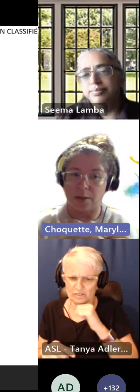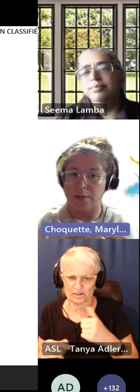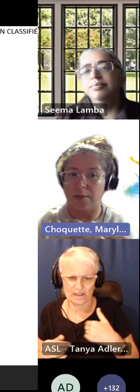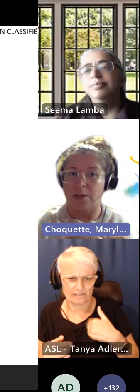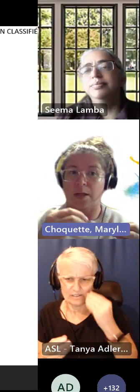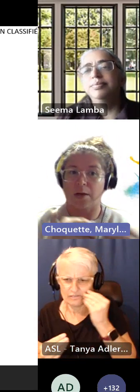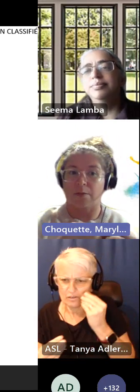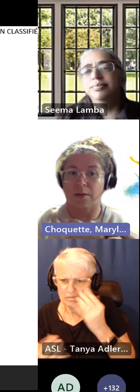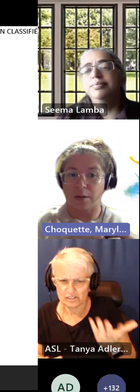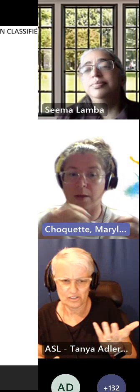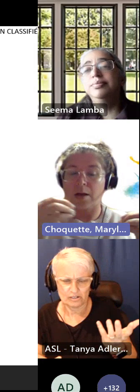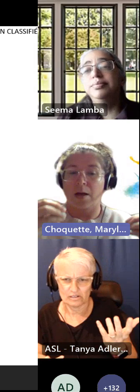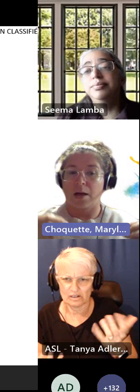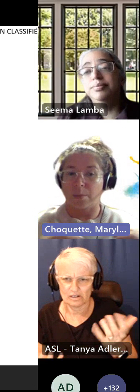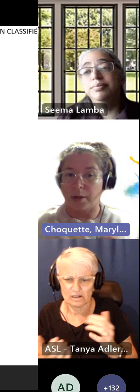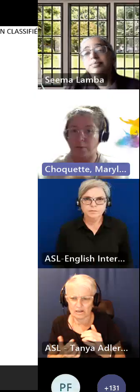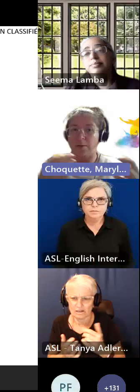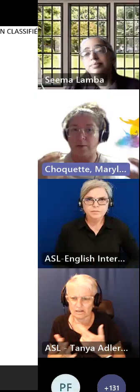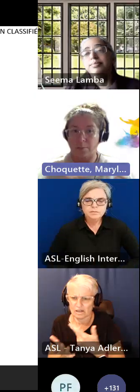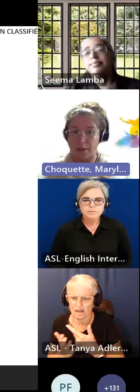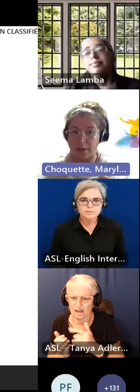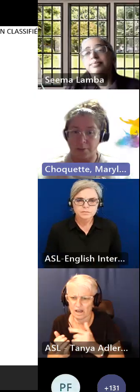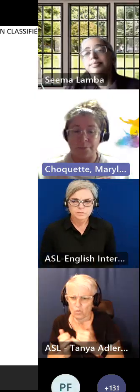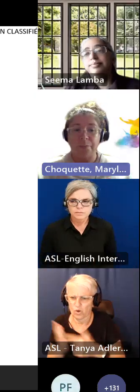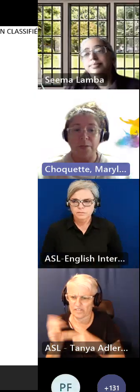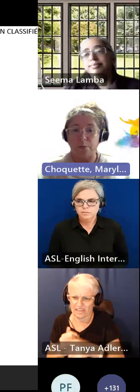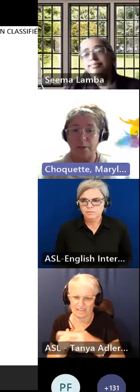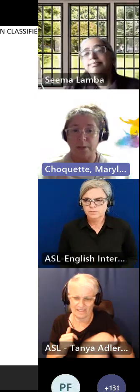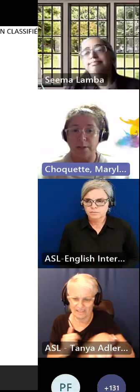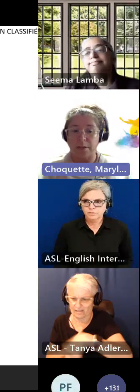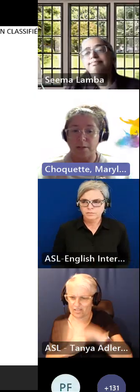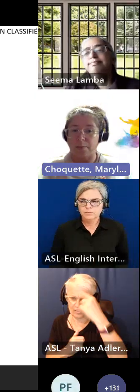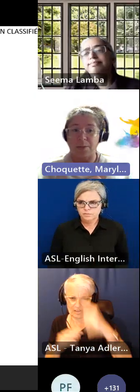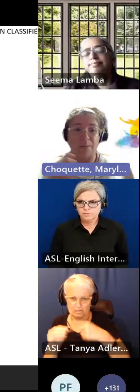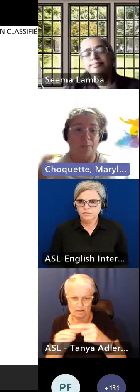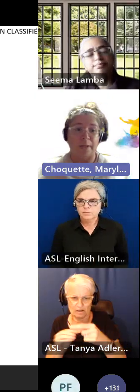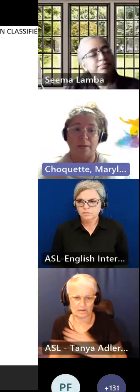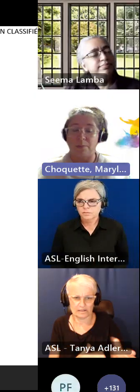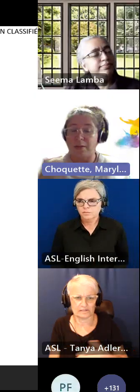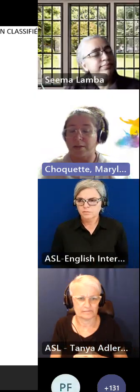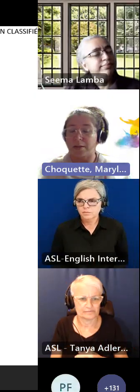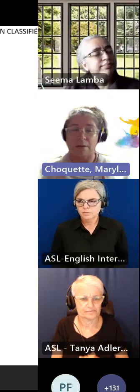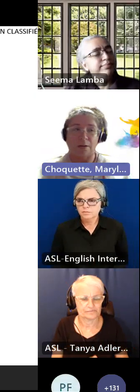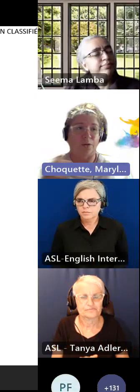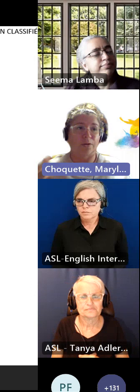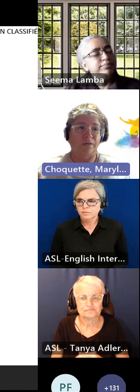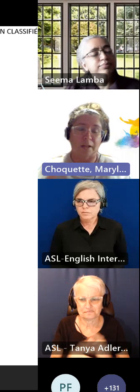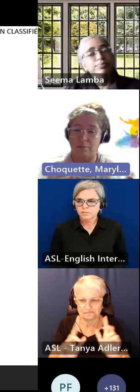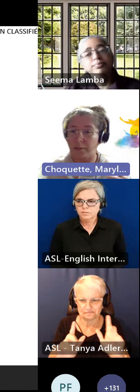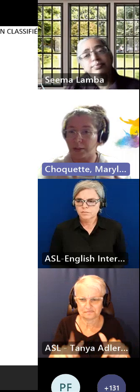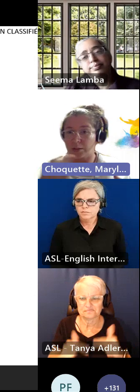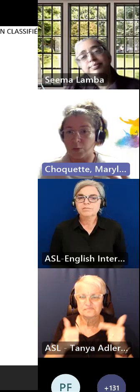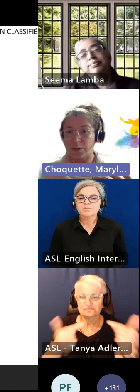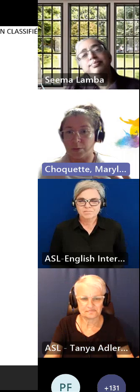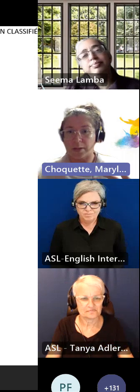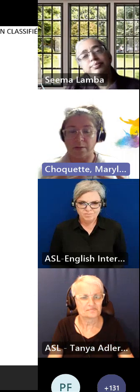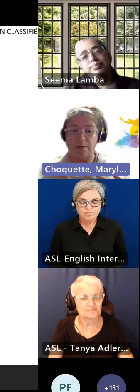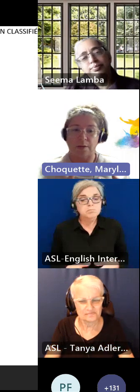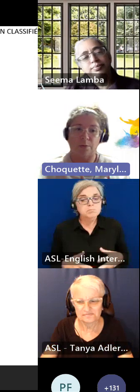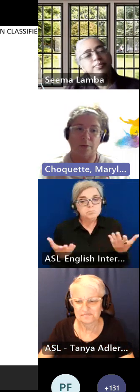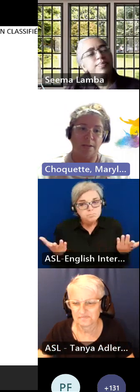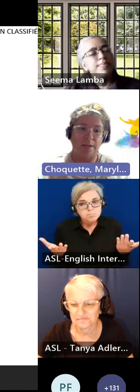these specific consultation have to think about the plan? So really, it's maybe putting in place a survey that